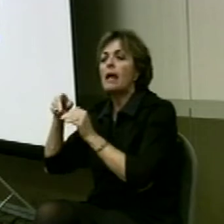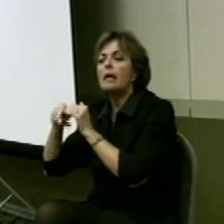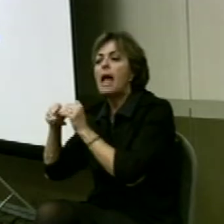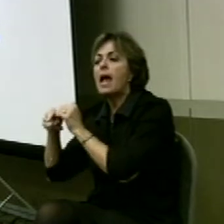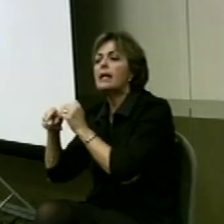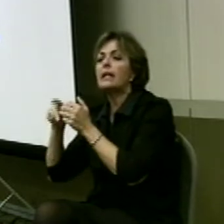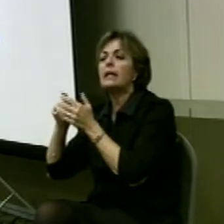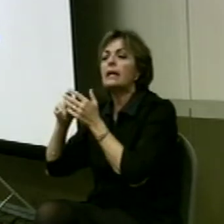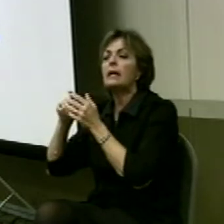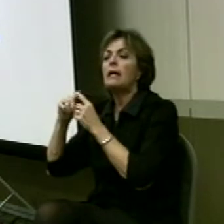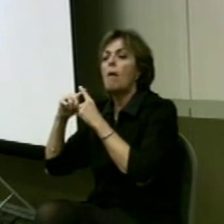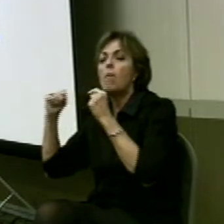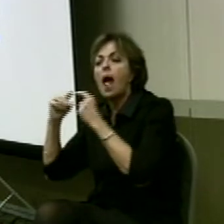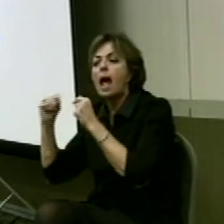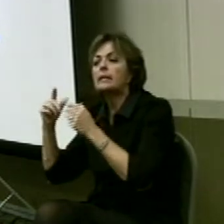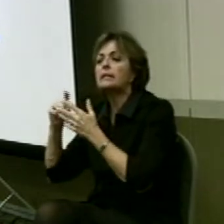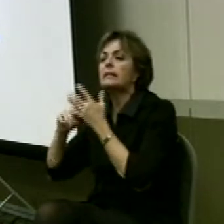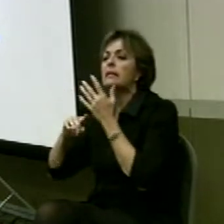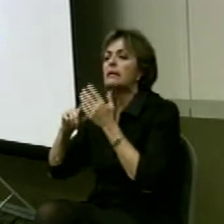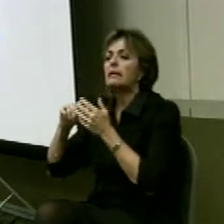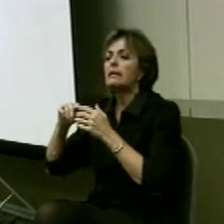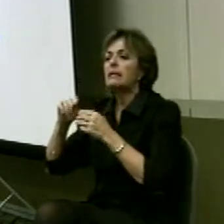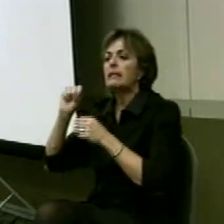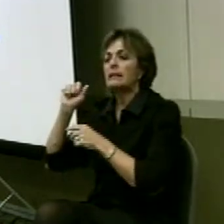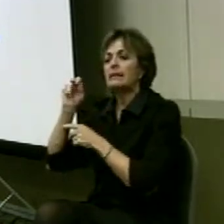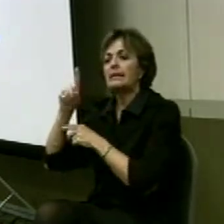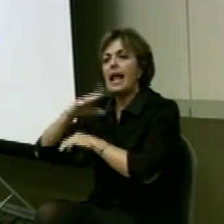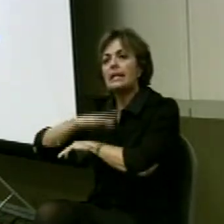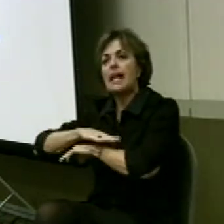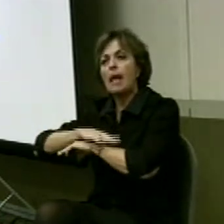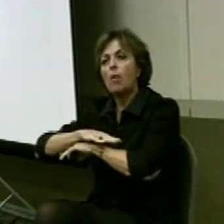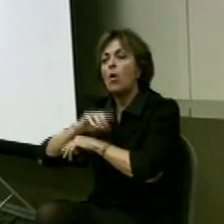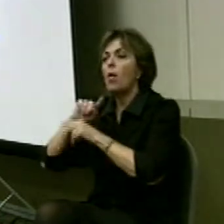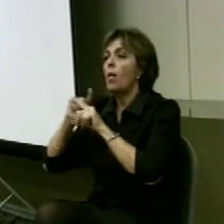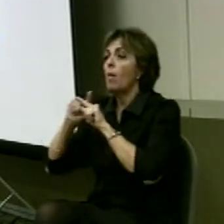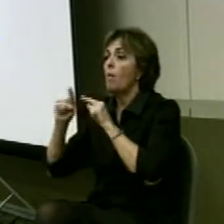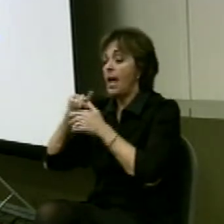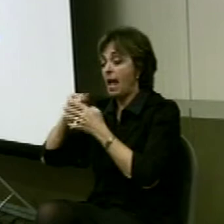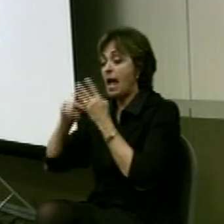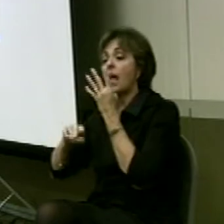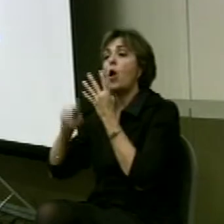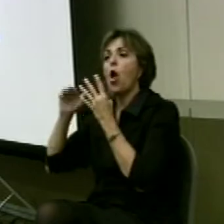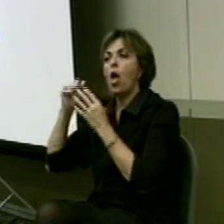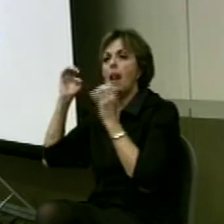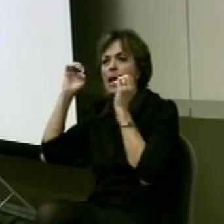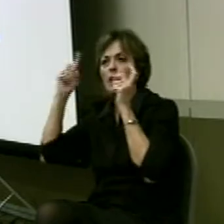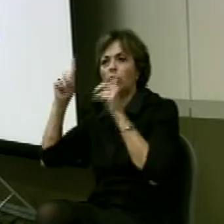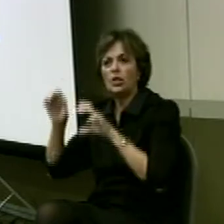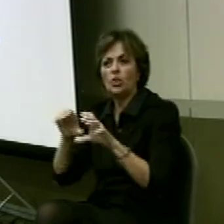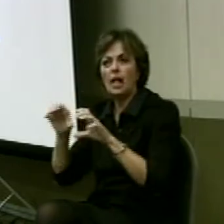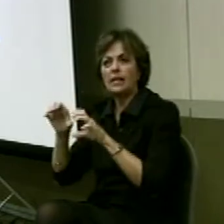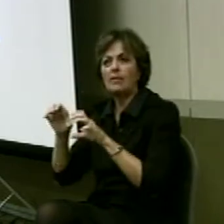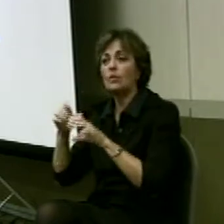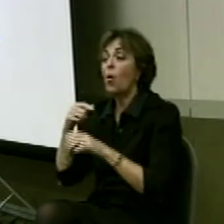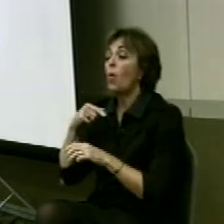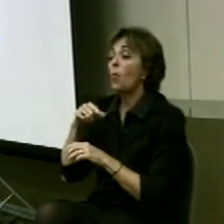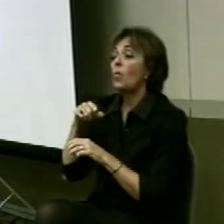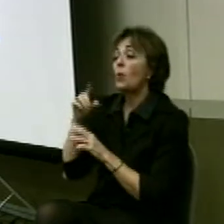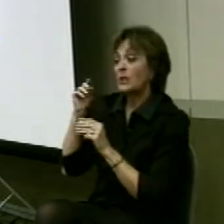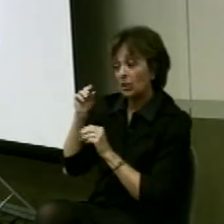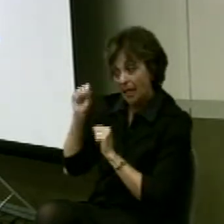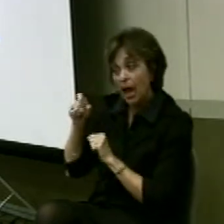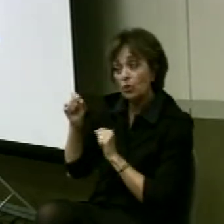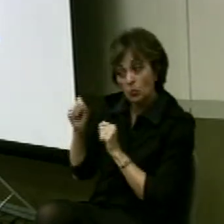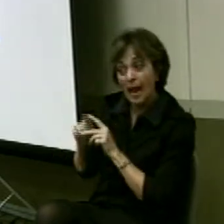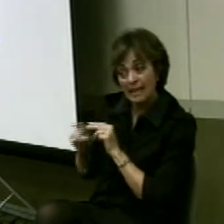activities on it, either coloring, cutting, blocks, sand table, but they were educational activities. So we